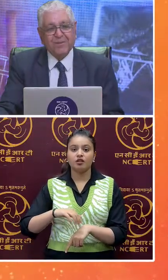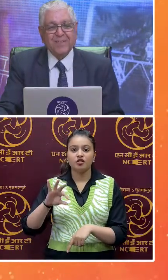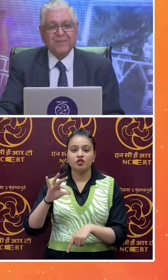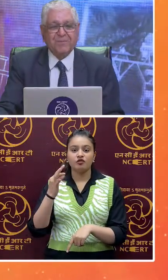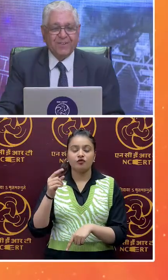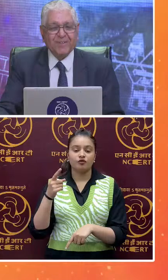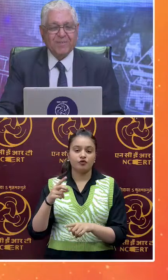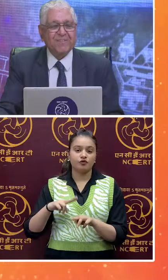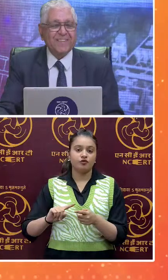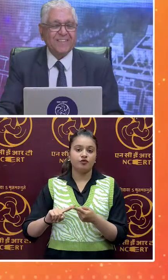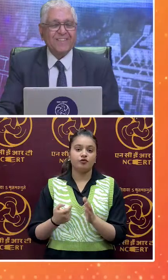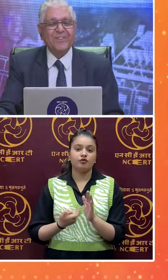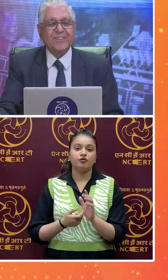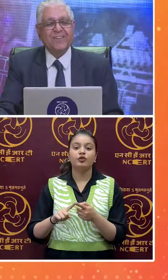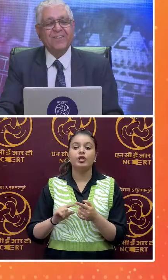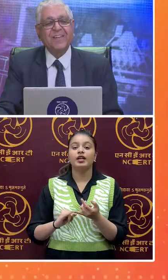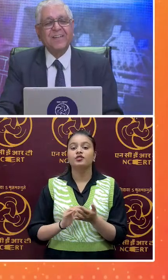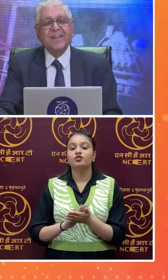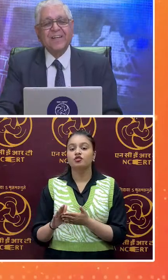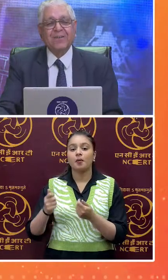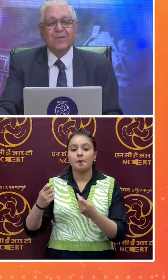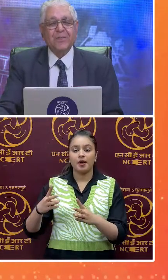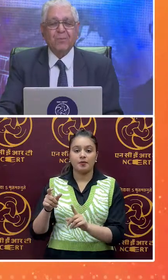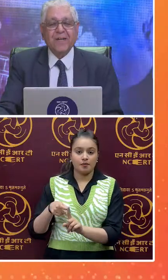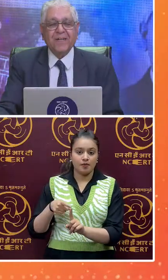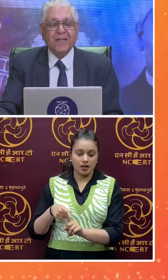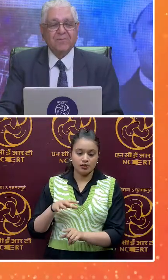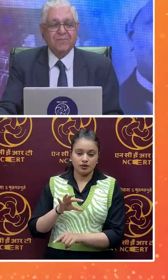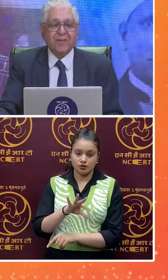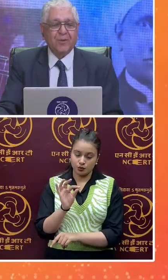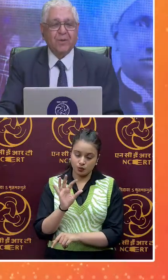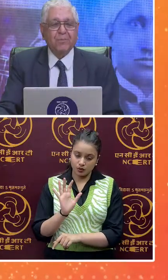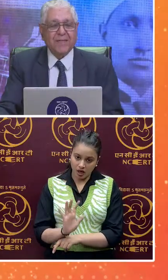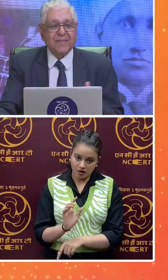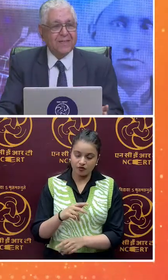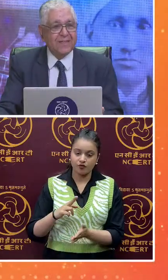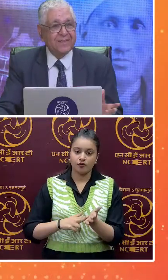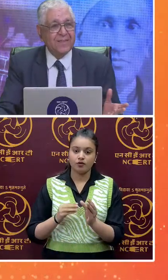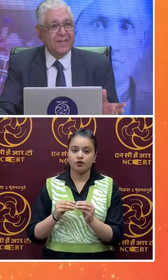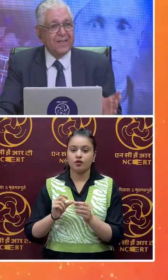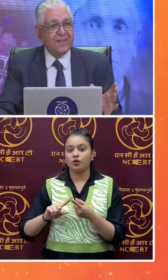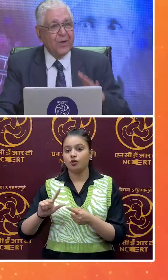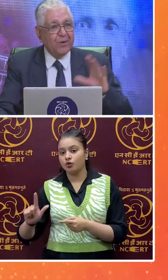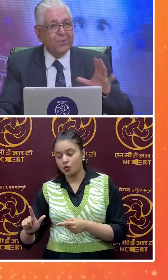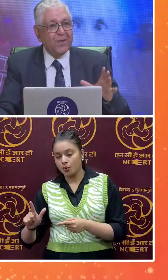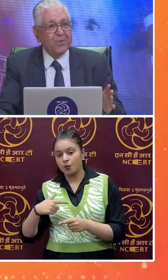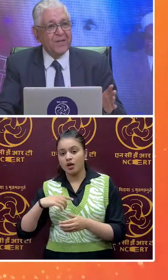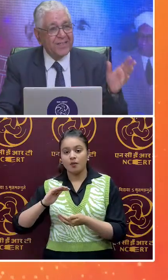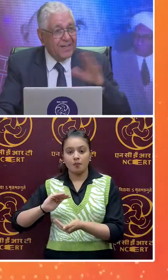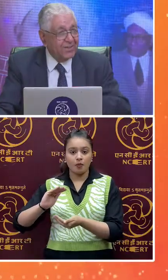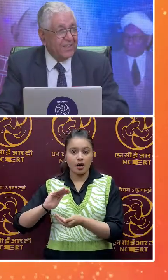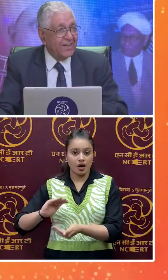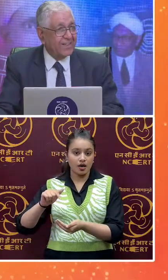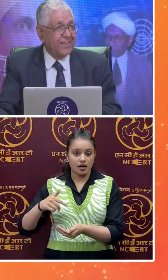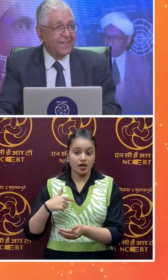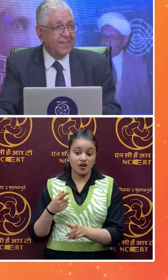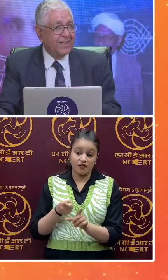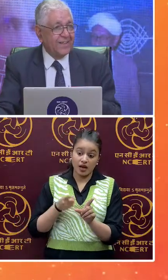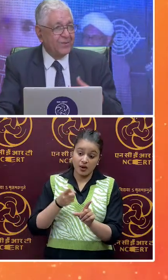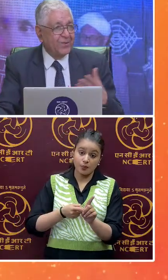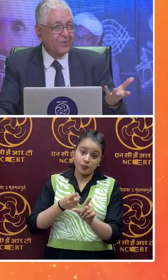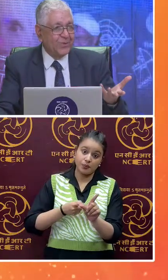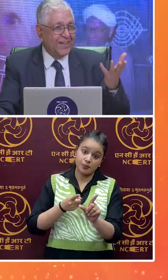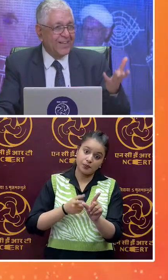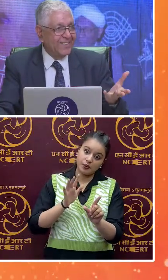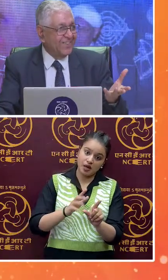all was a mathematician to start with. He was nominated. Nobel Prize is such, you have to be nominated every year.